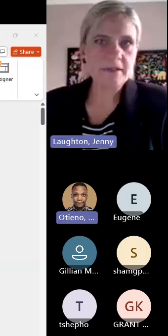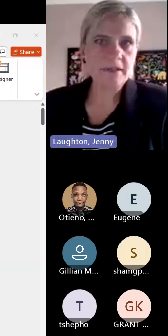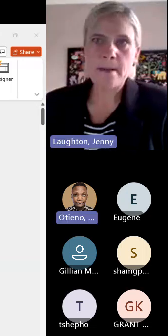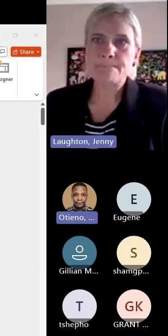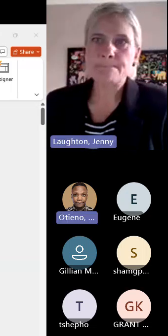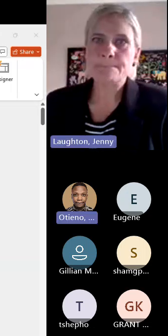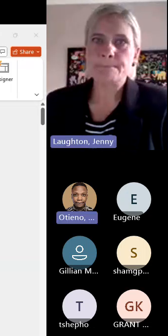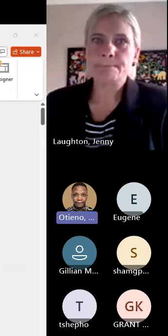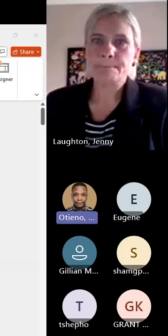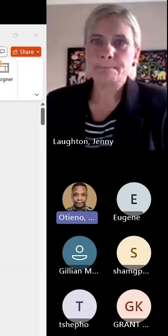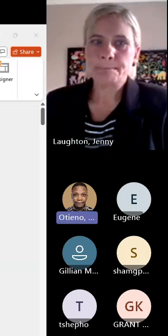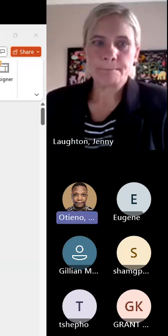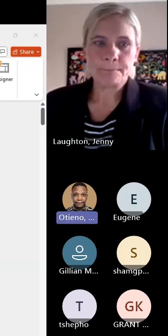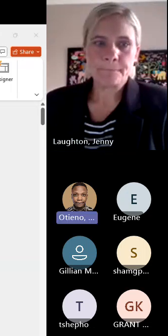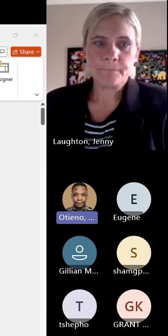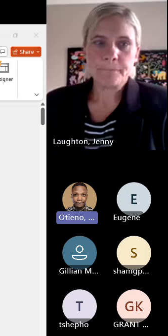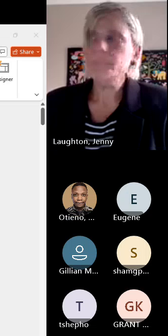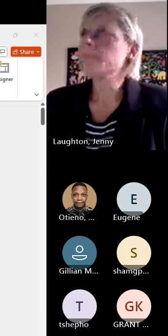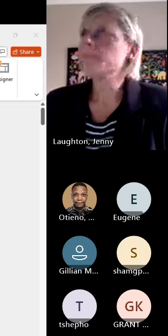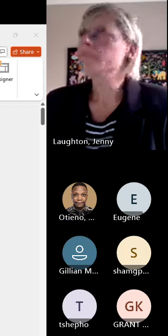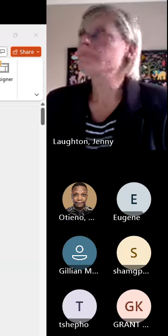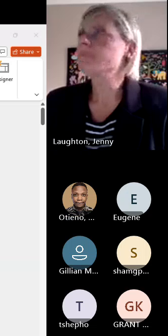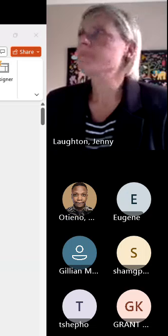perfect. Thank you.